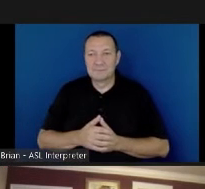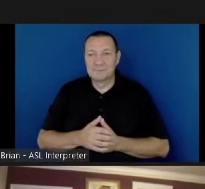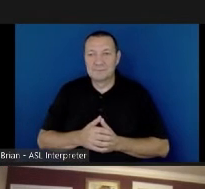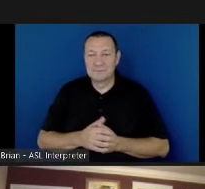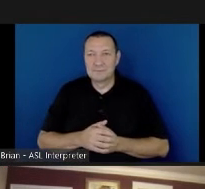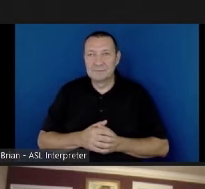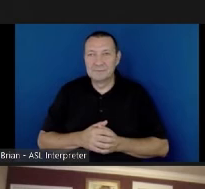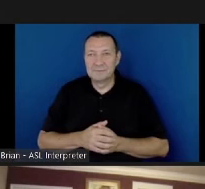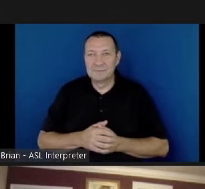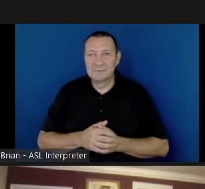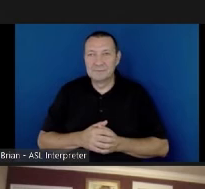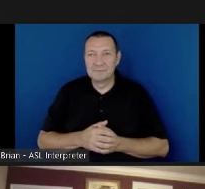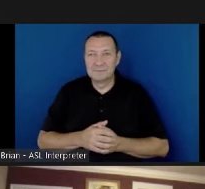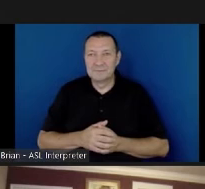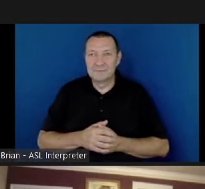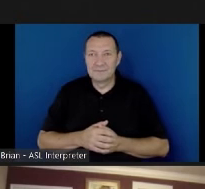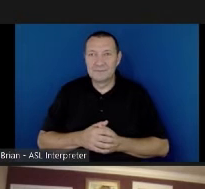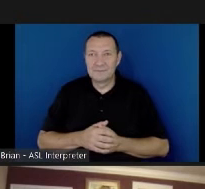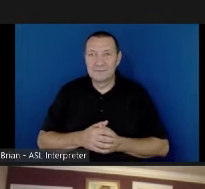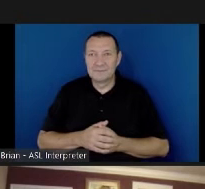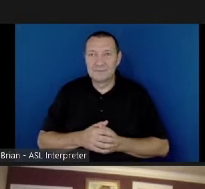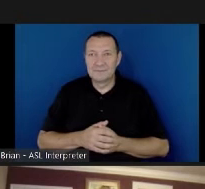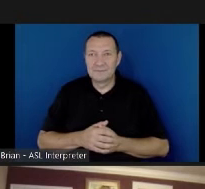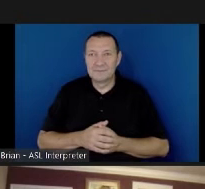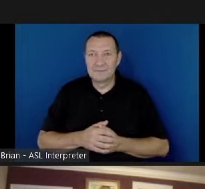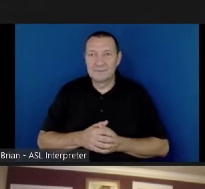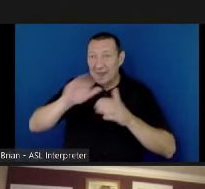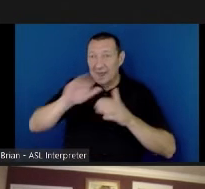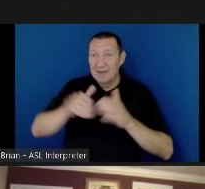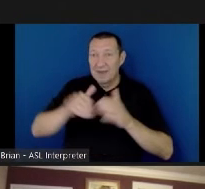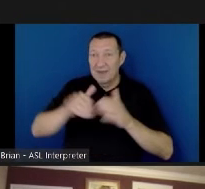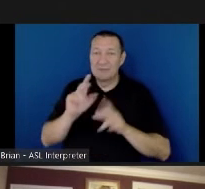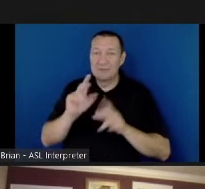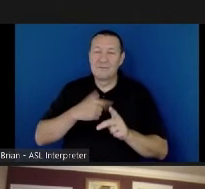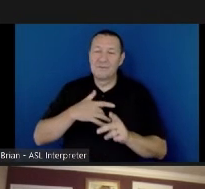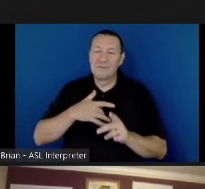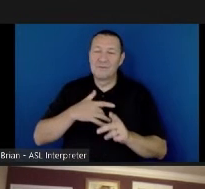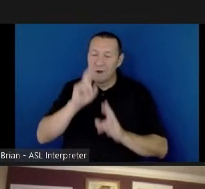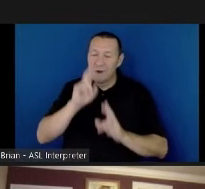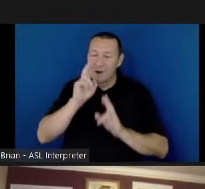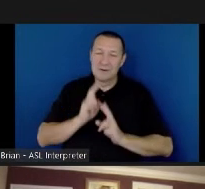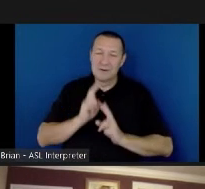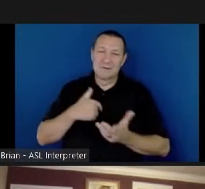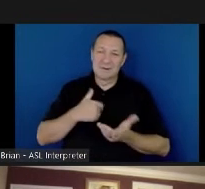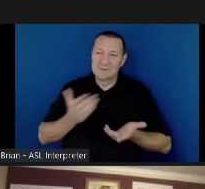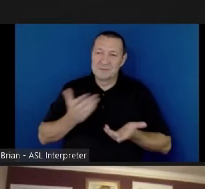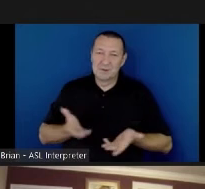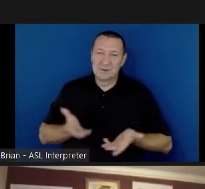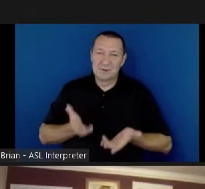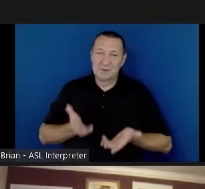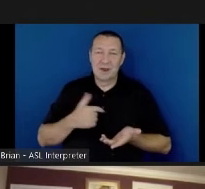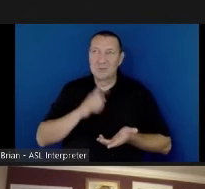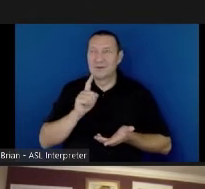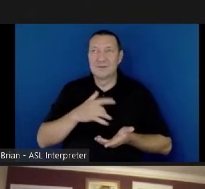Hi, everyone. It is an honor to be here, and I can't thank you enough for this special honor.